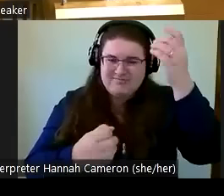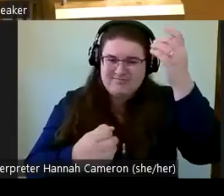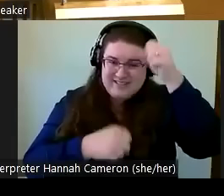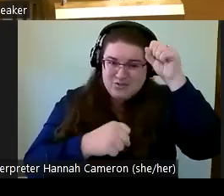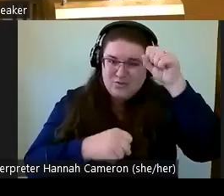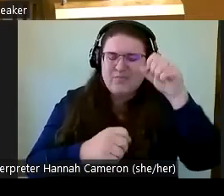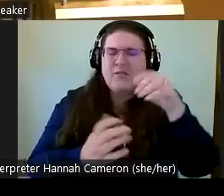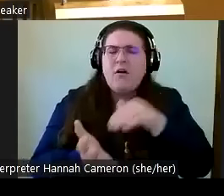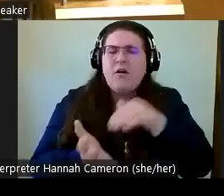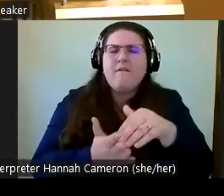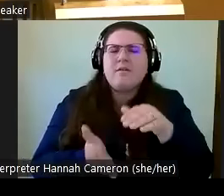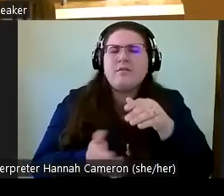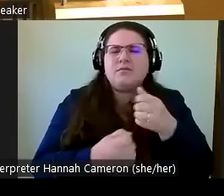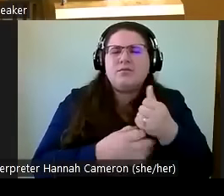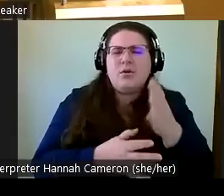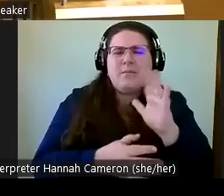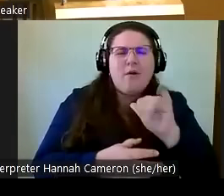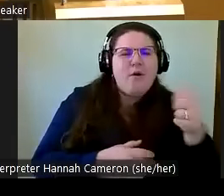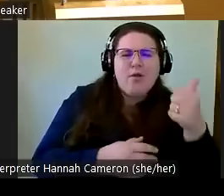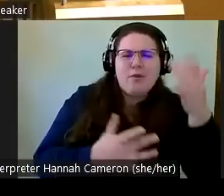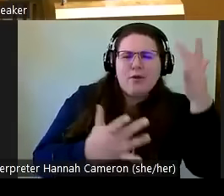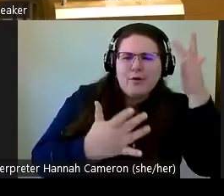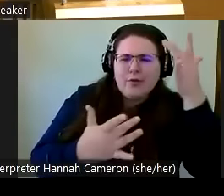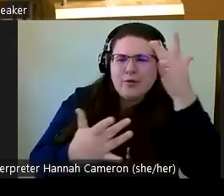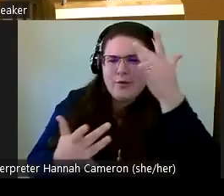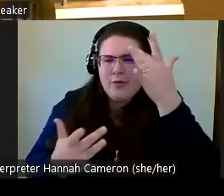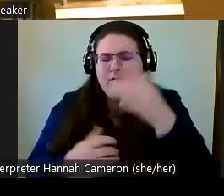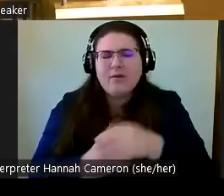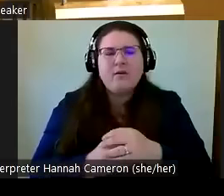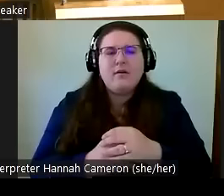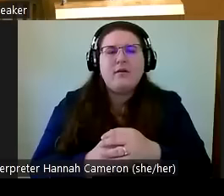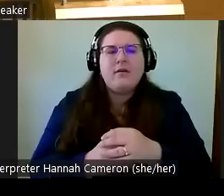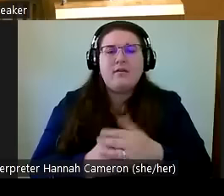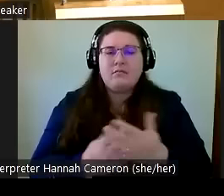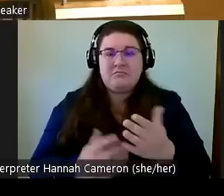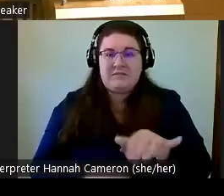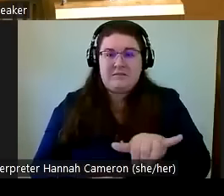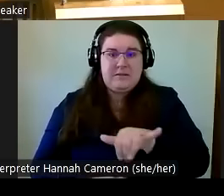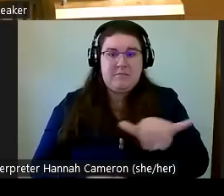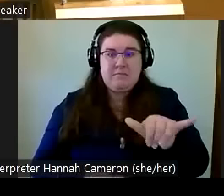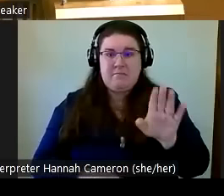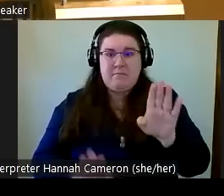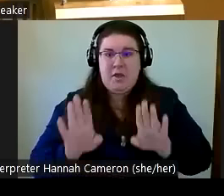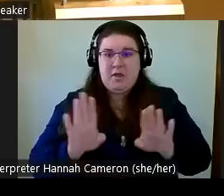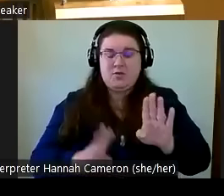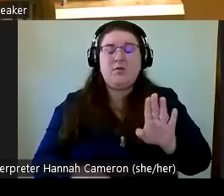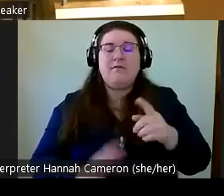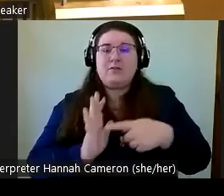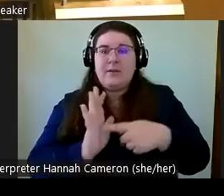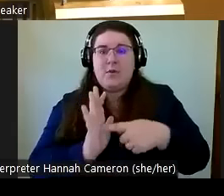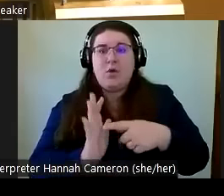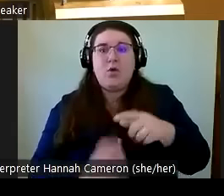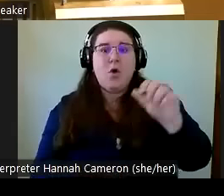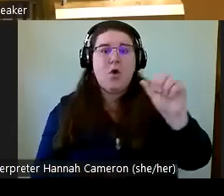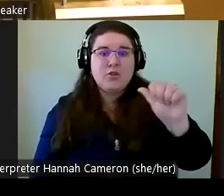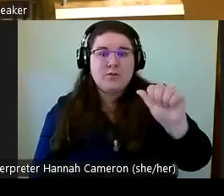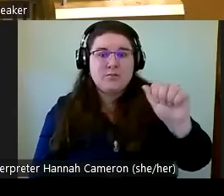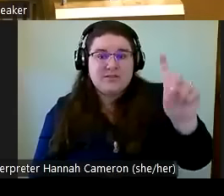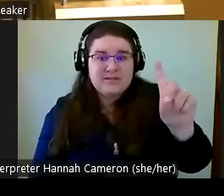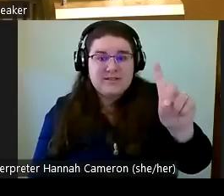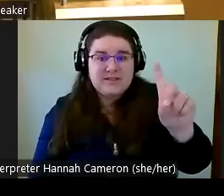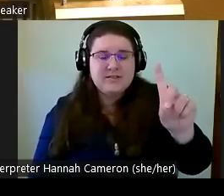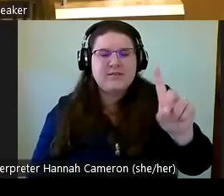diseases. And conversely, the same biology, so Alzheimer's disease, can have many different